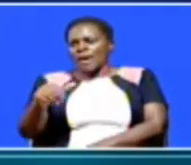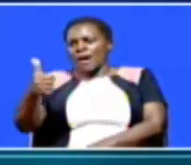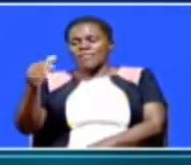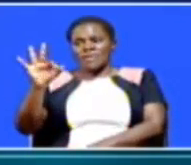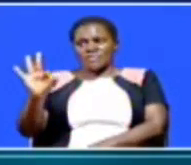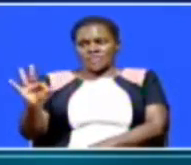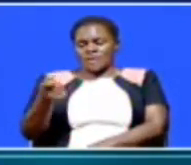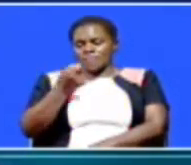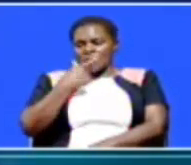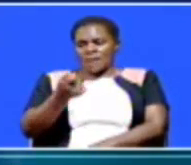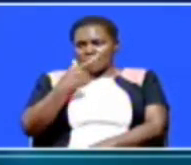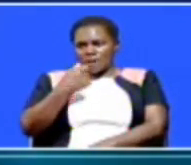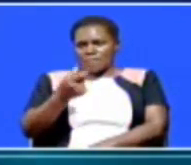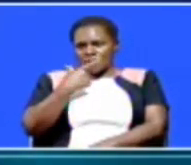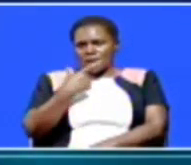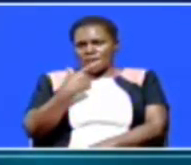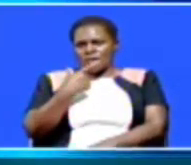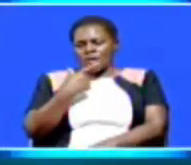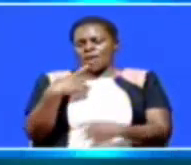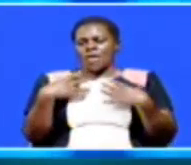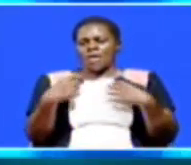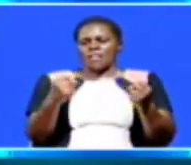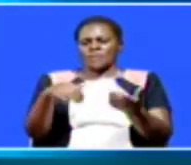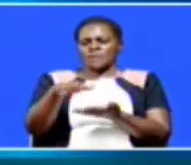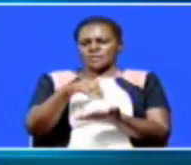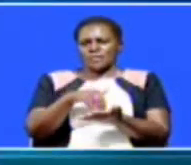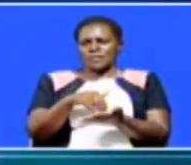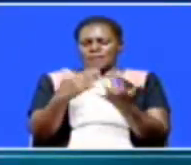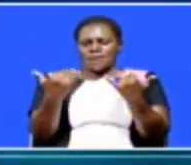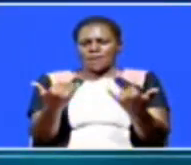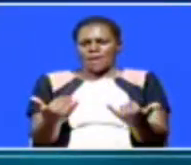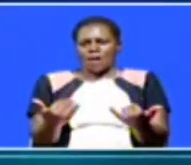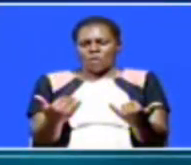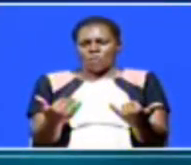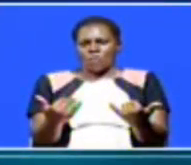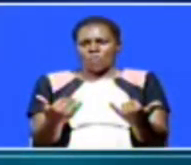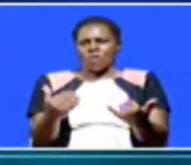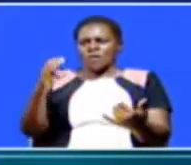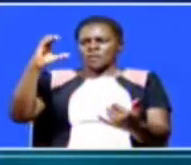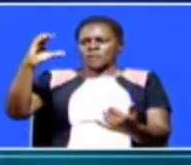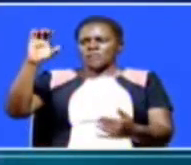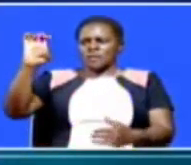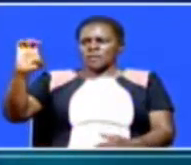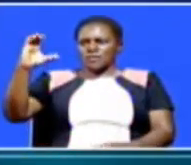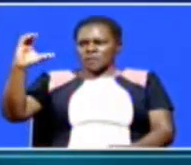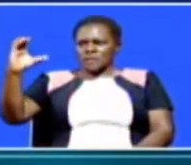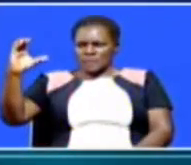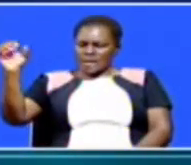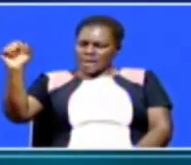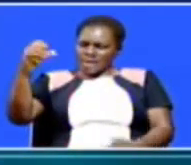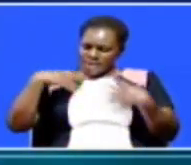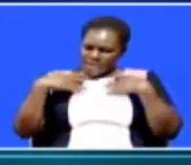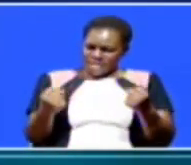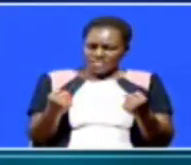casualties are receiving treatment at Kabaron Health Center. On the line now, I have Kiprono Chepkok, the health CEC